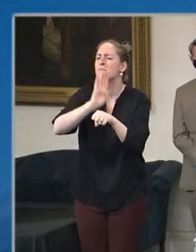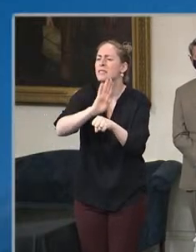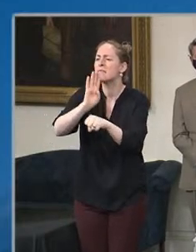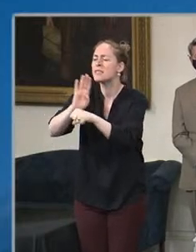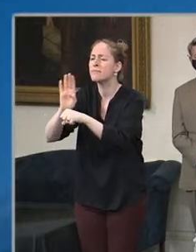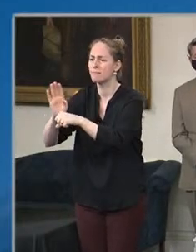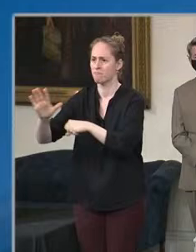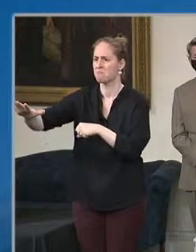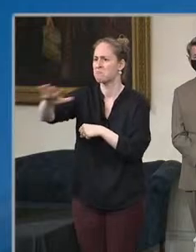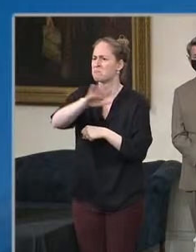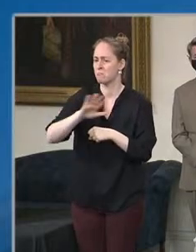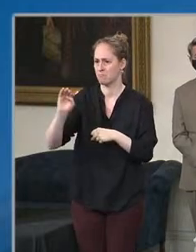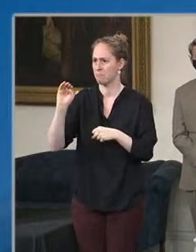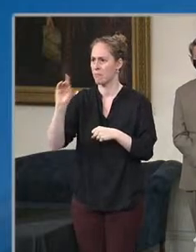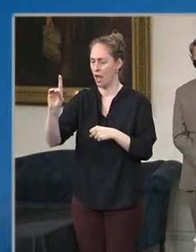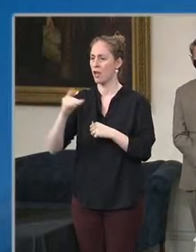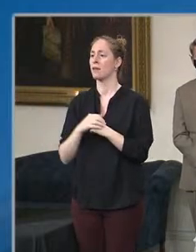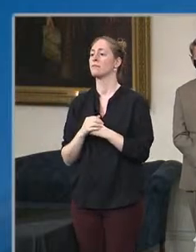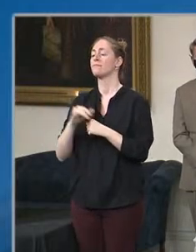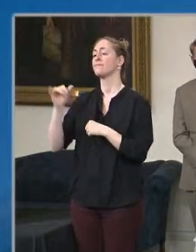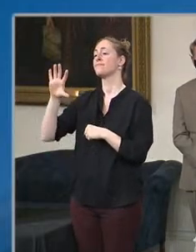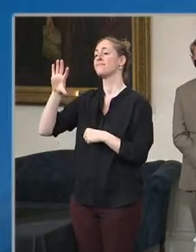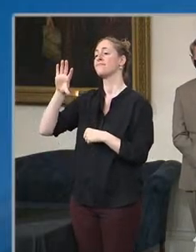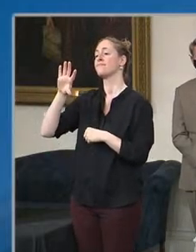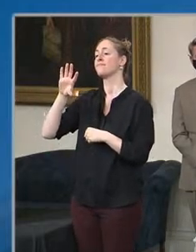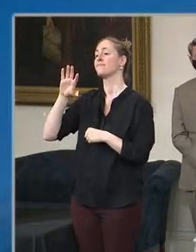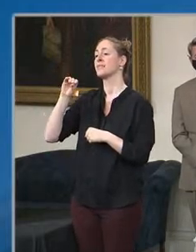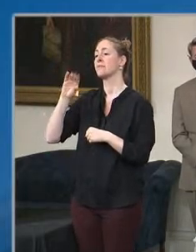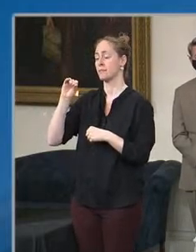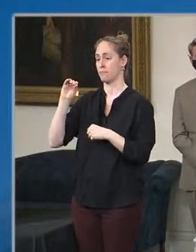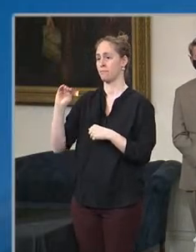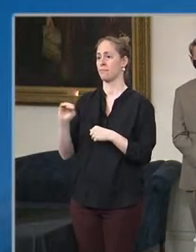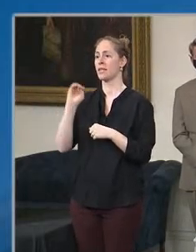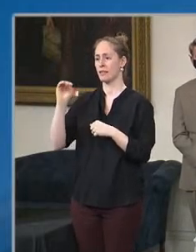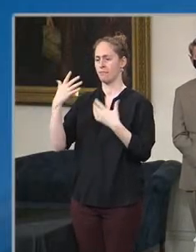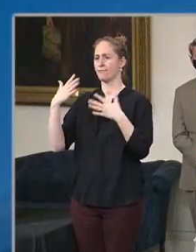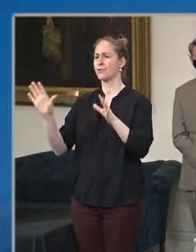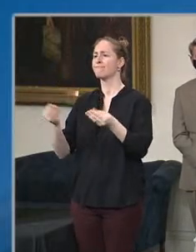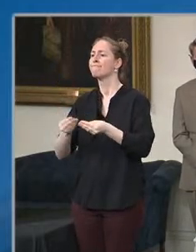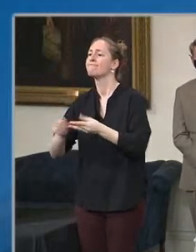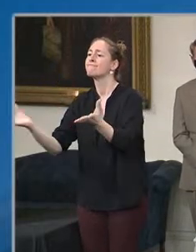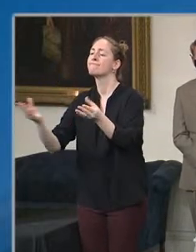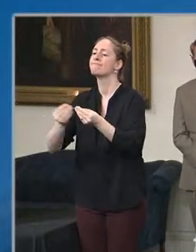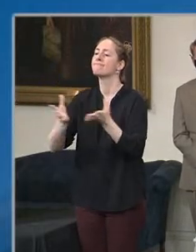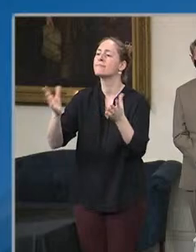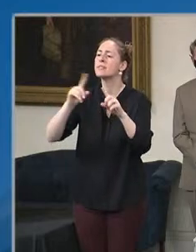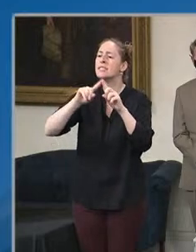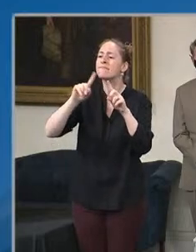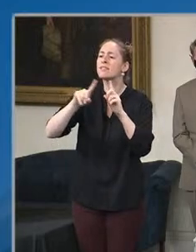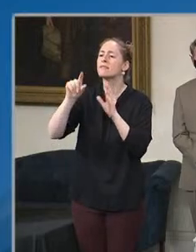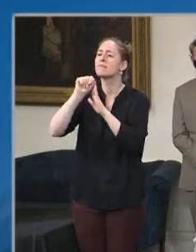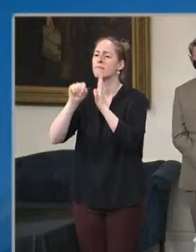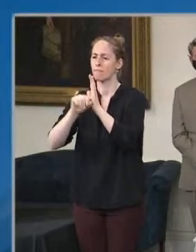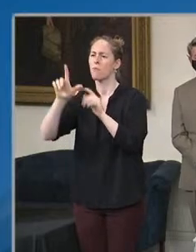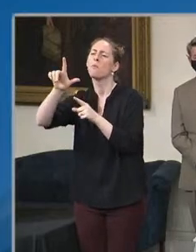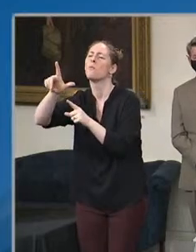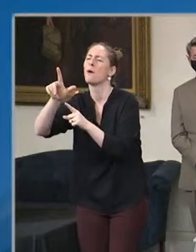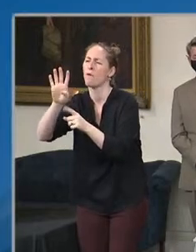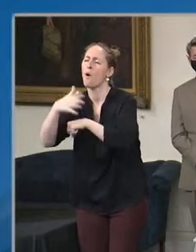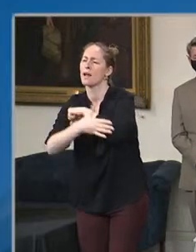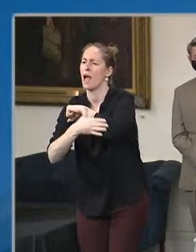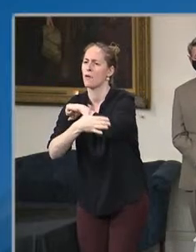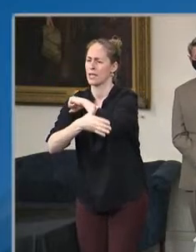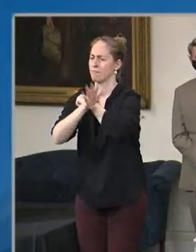$50 million has been distributed to all 24 jurisdictions for our Restaurant Relief